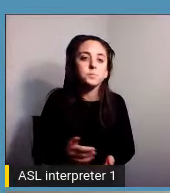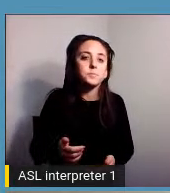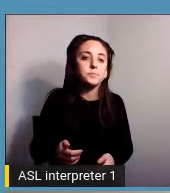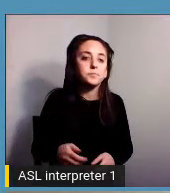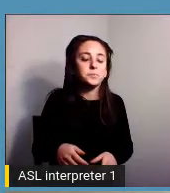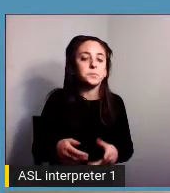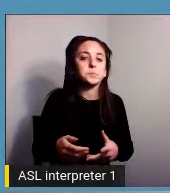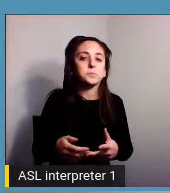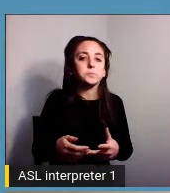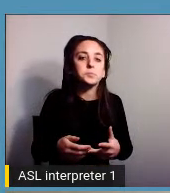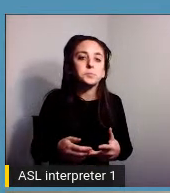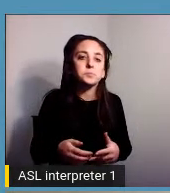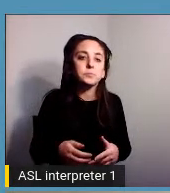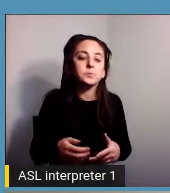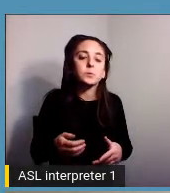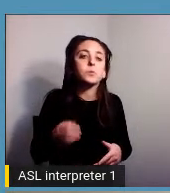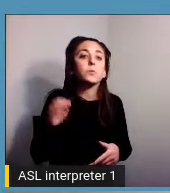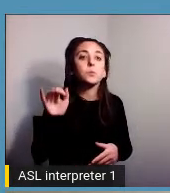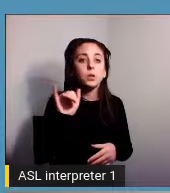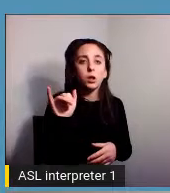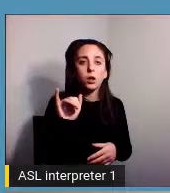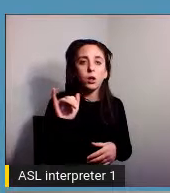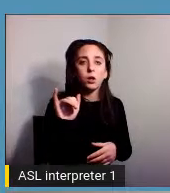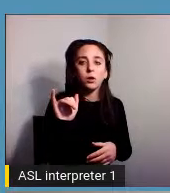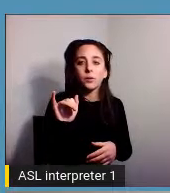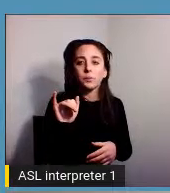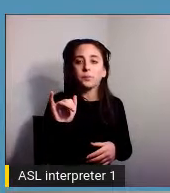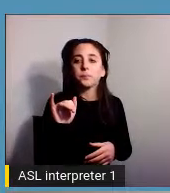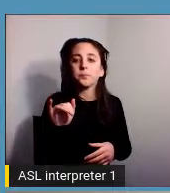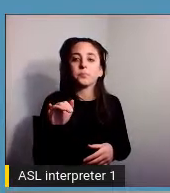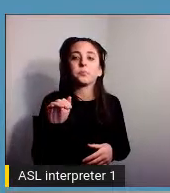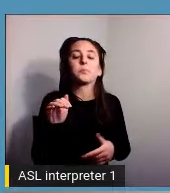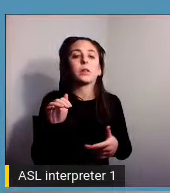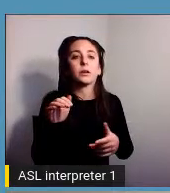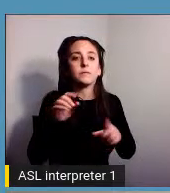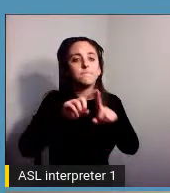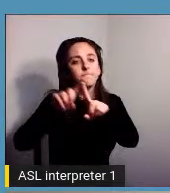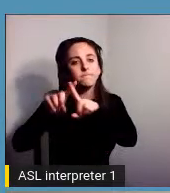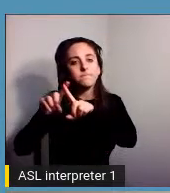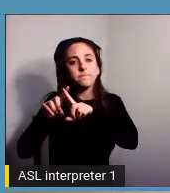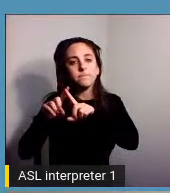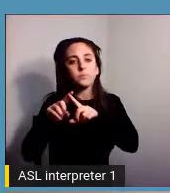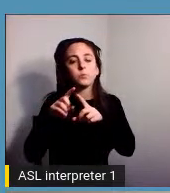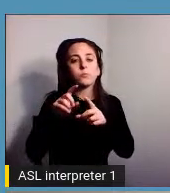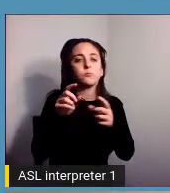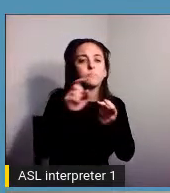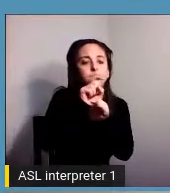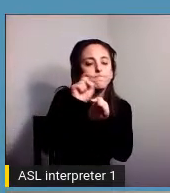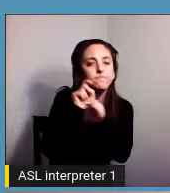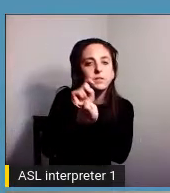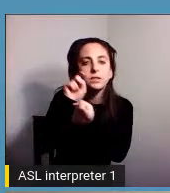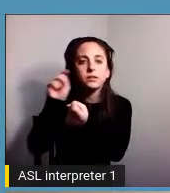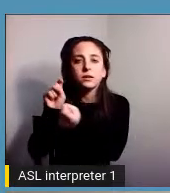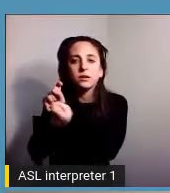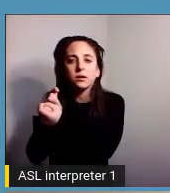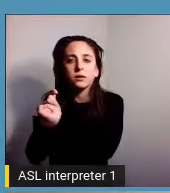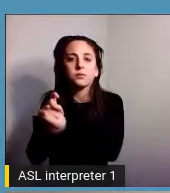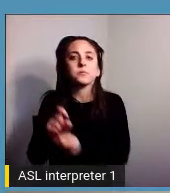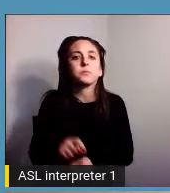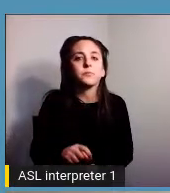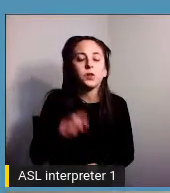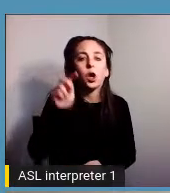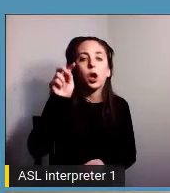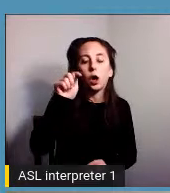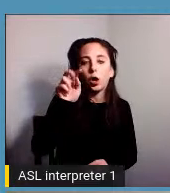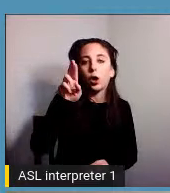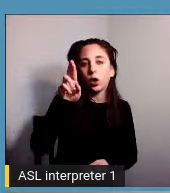both sides. And also we did some RTIs of some small details. So this is just an example